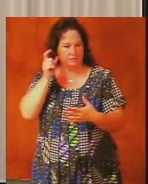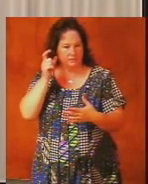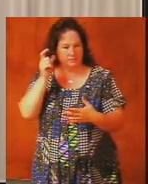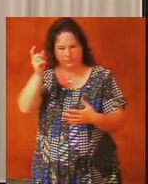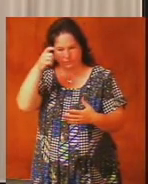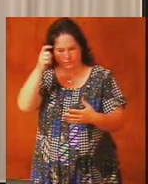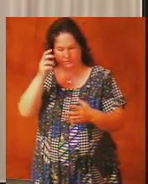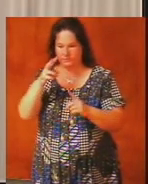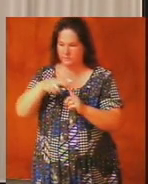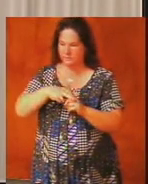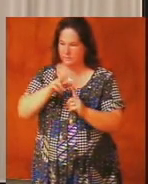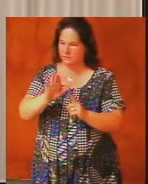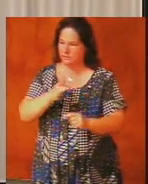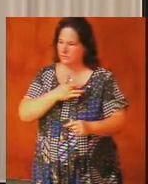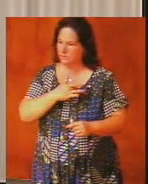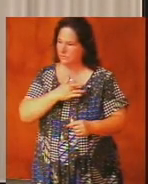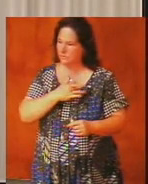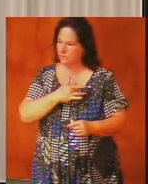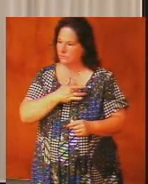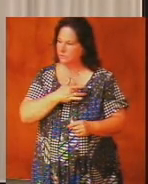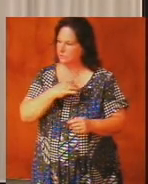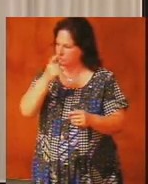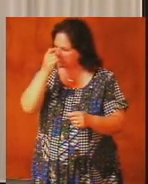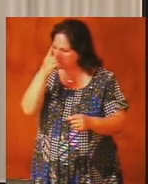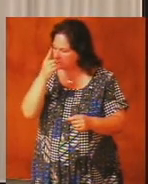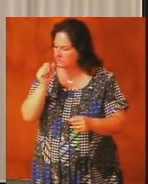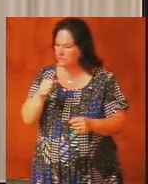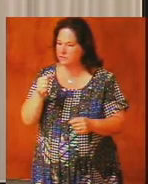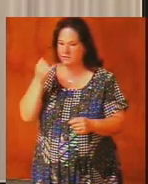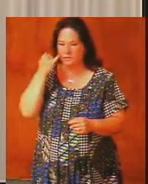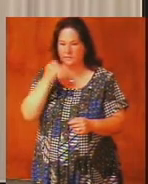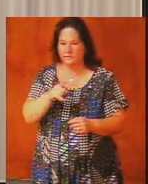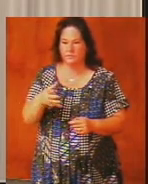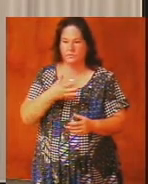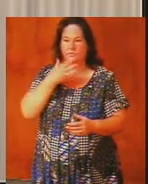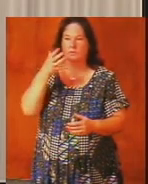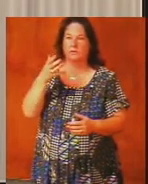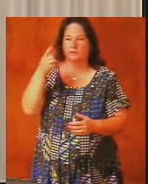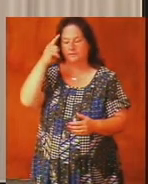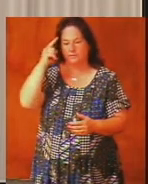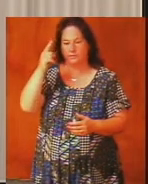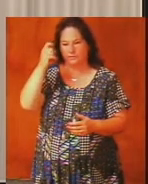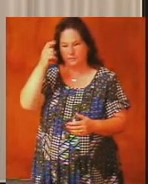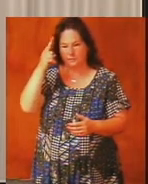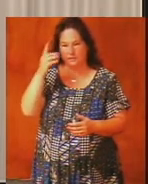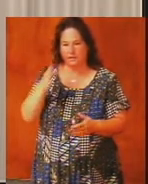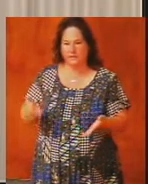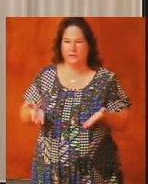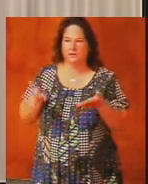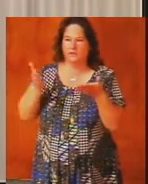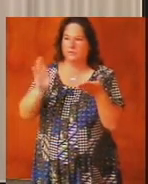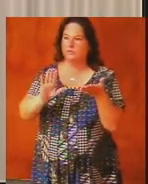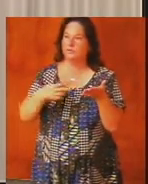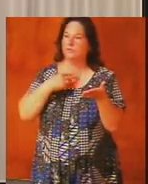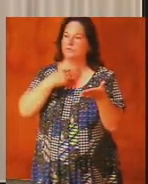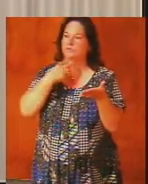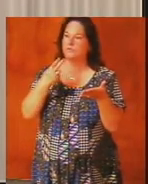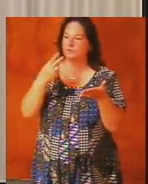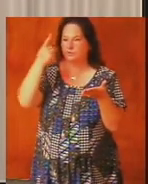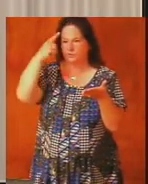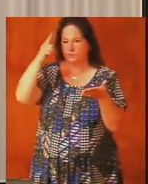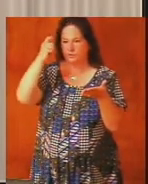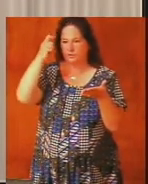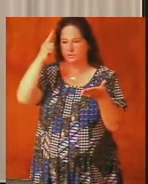and apply your heart to understanding, yes, if you cry out for discernment and lift up your voice for